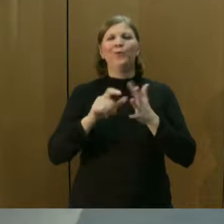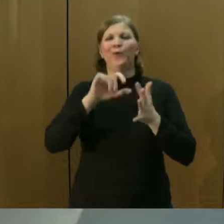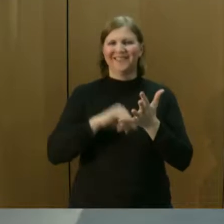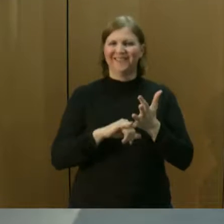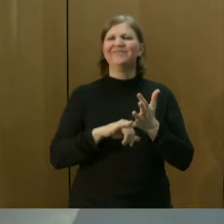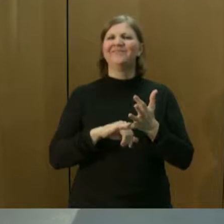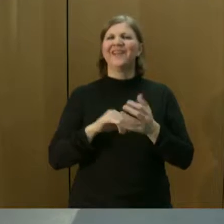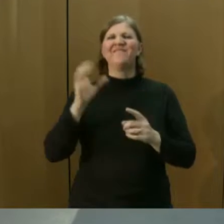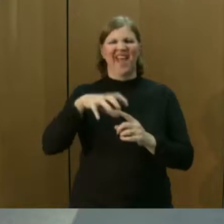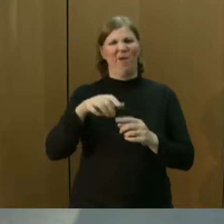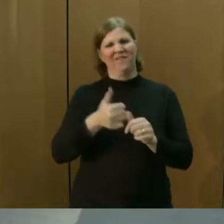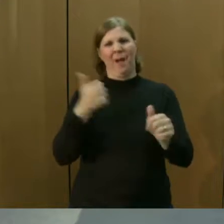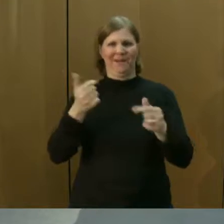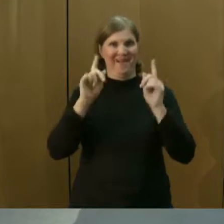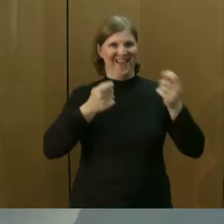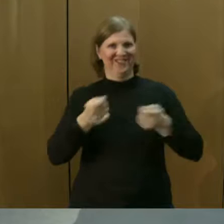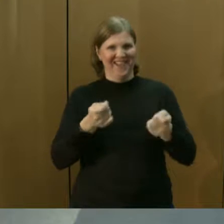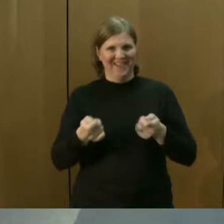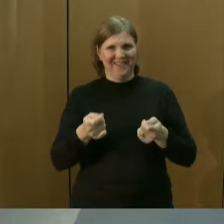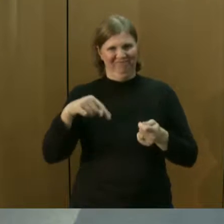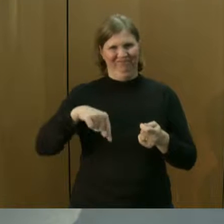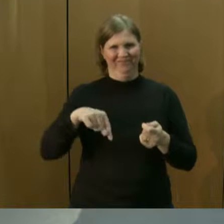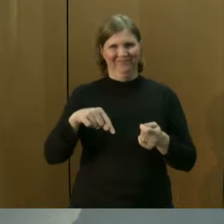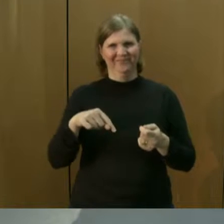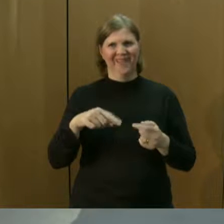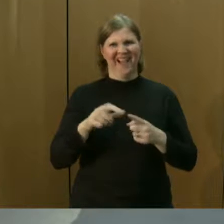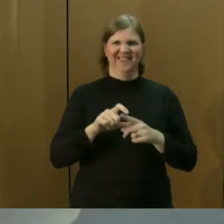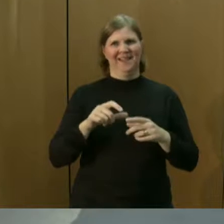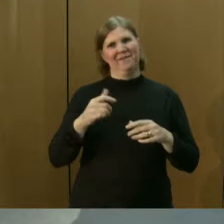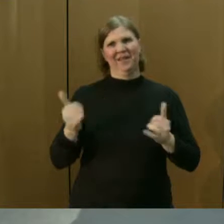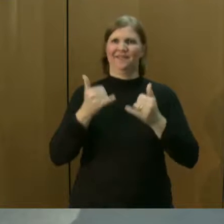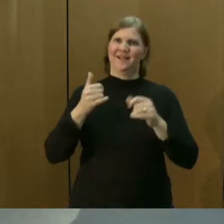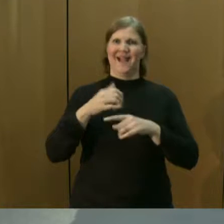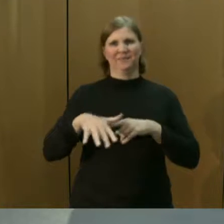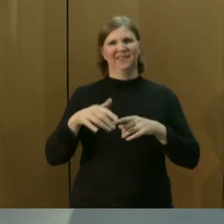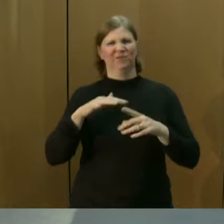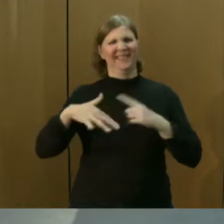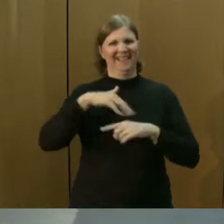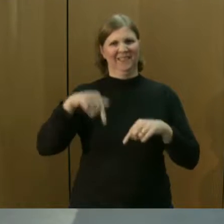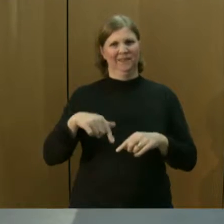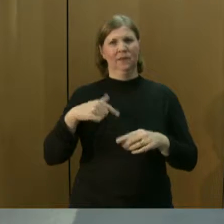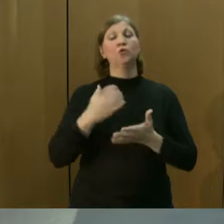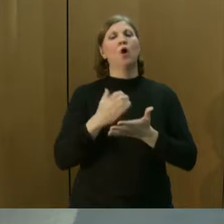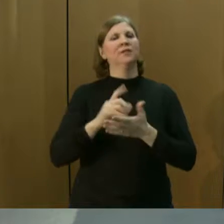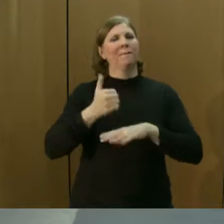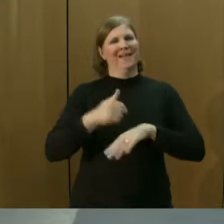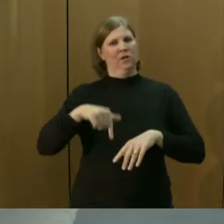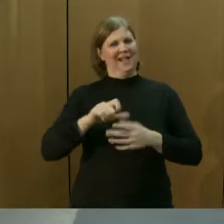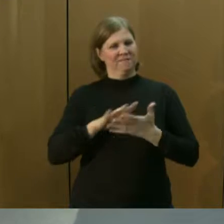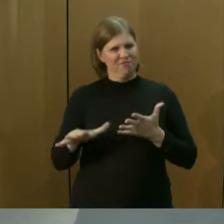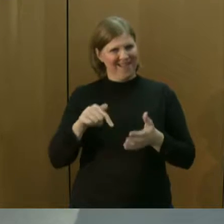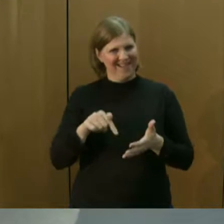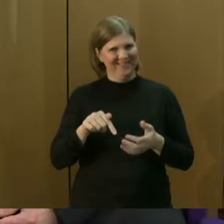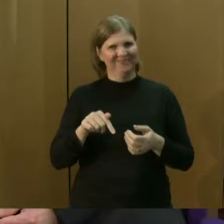Manager for the Edinburgh Festival Fringe Society, which is a registered charity based in Edinburgh. And we are charged with,